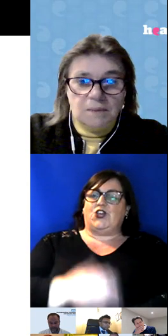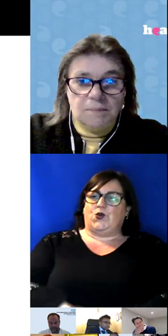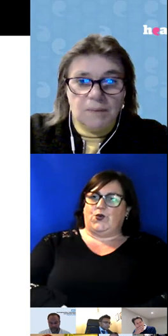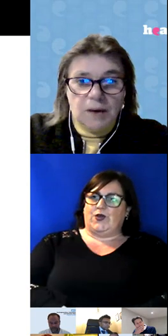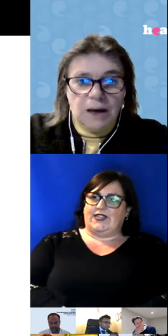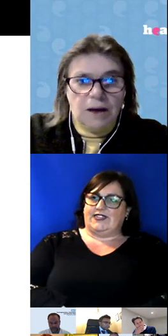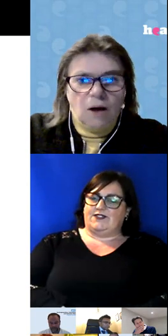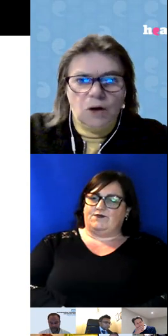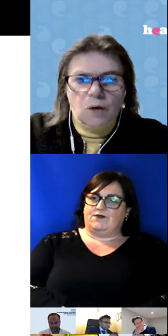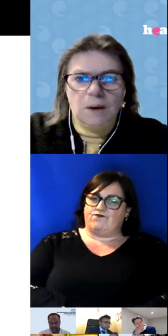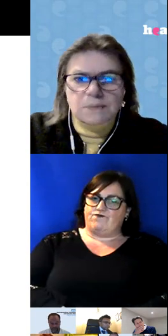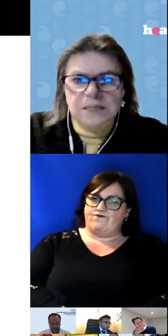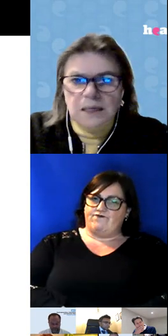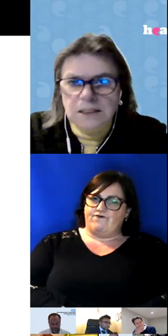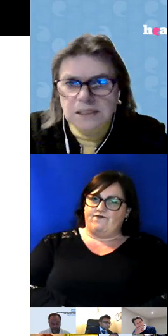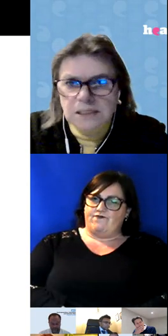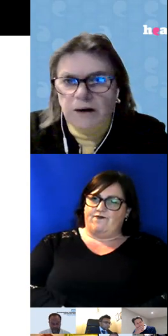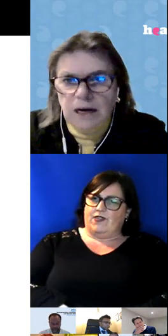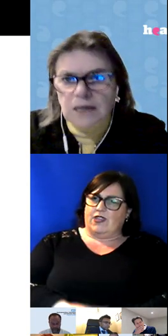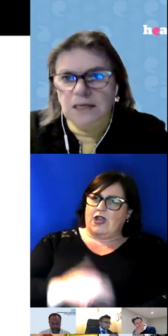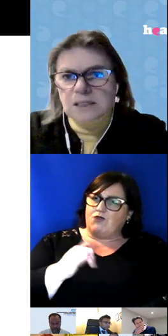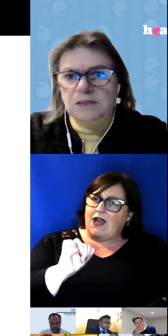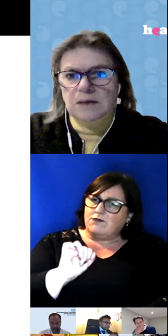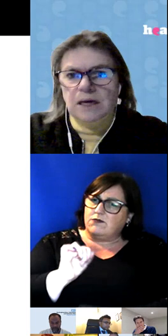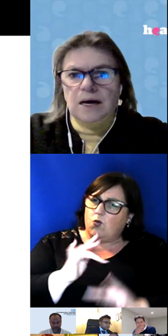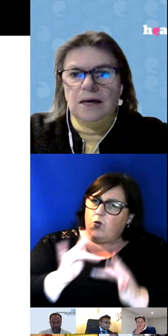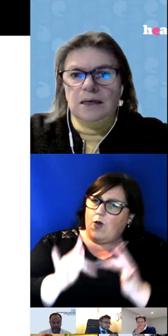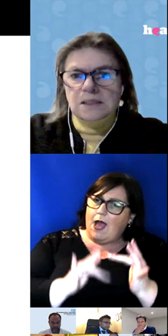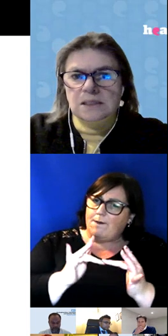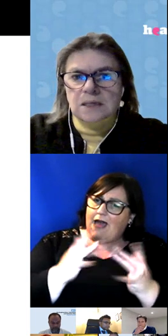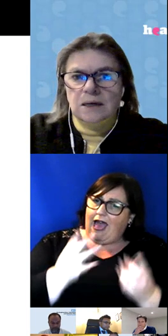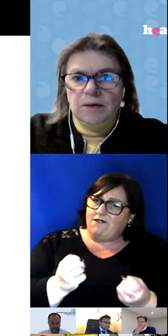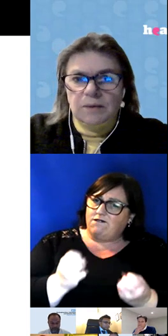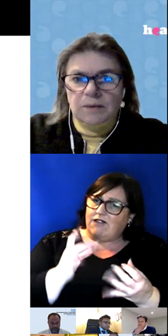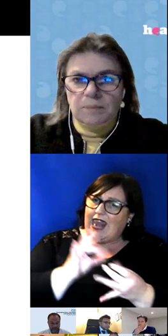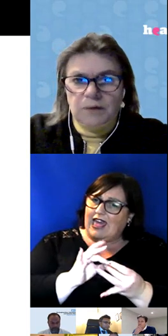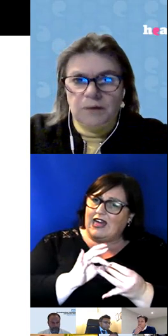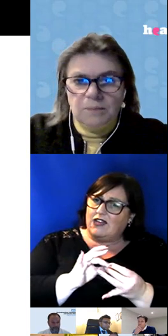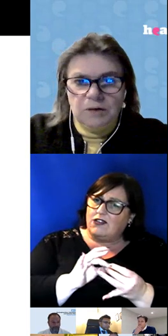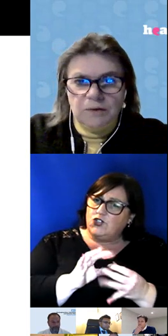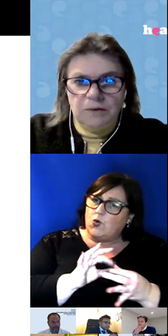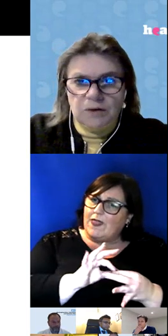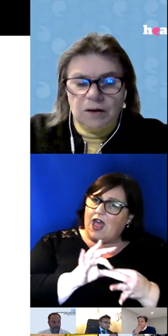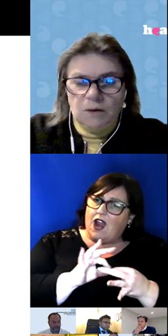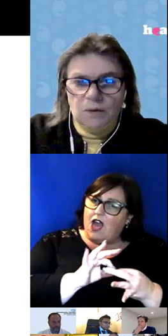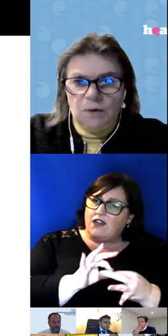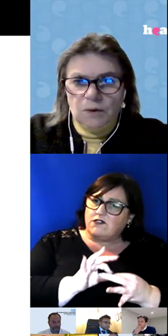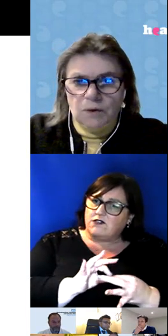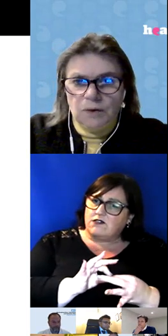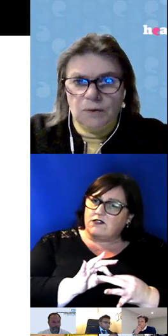Perhaps on your website, is there a link to the alliance that different